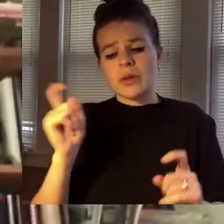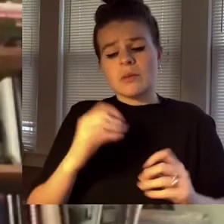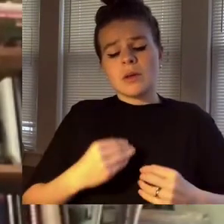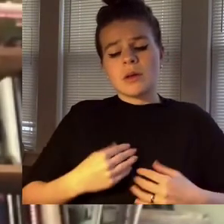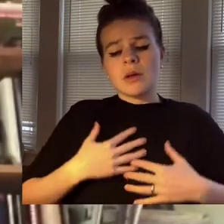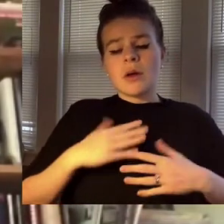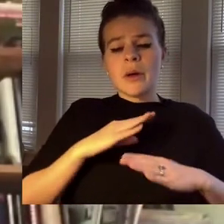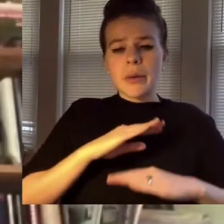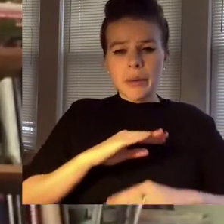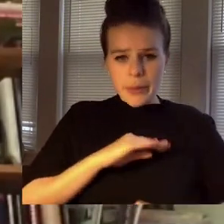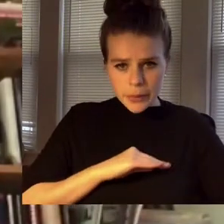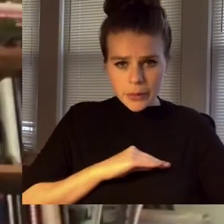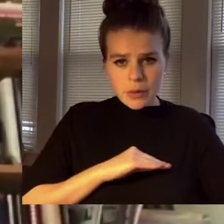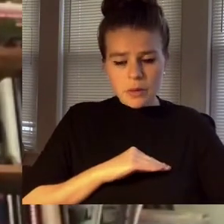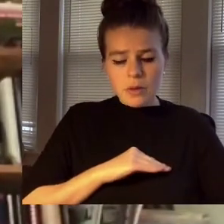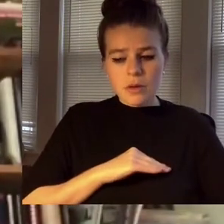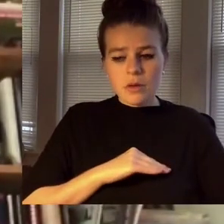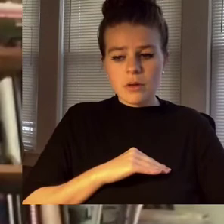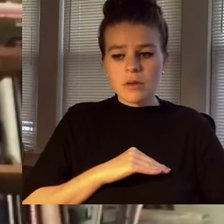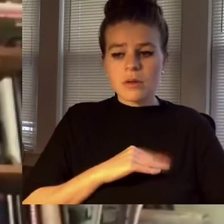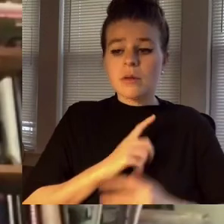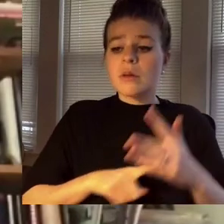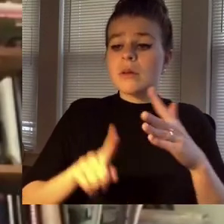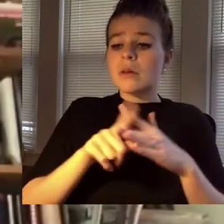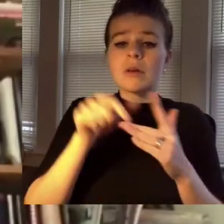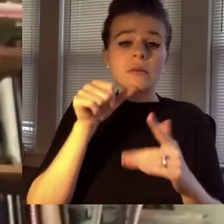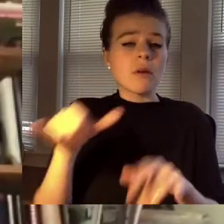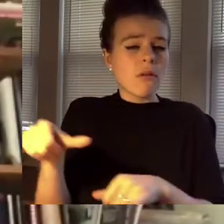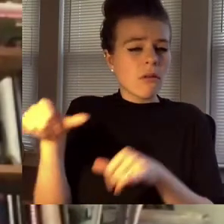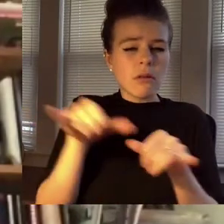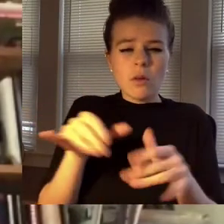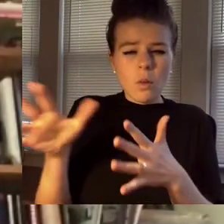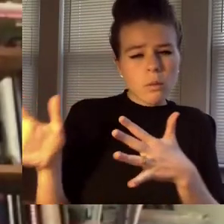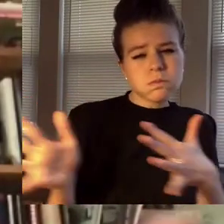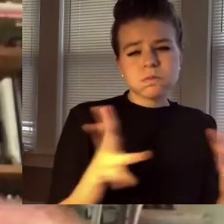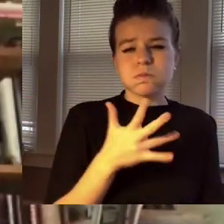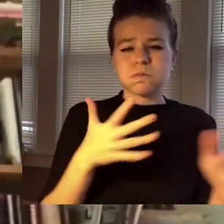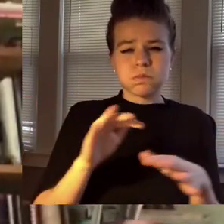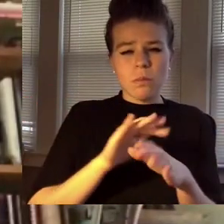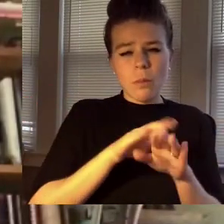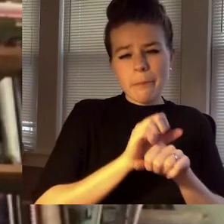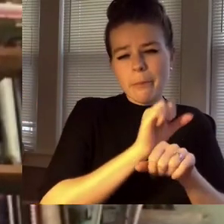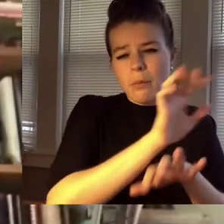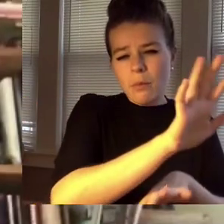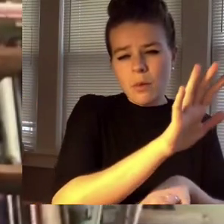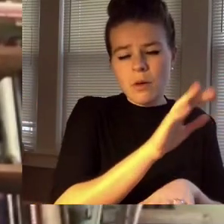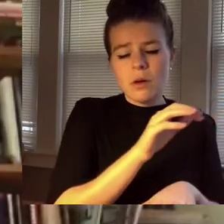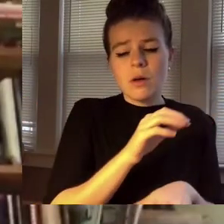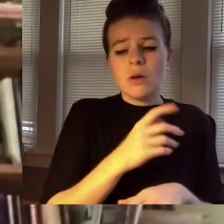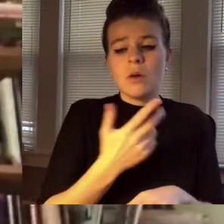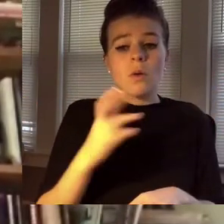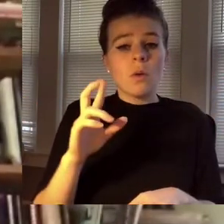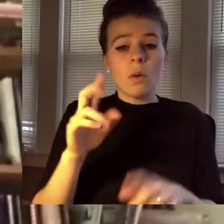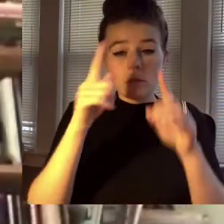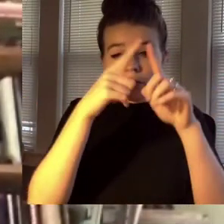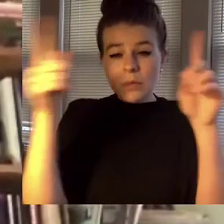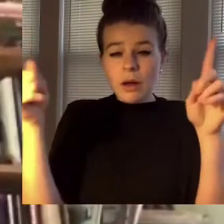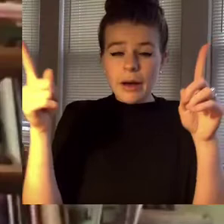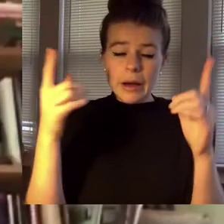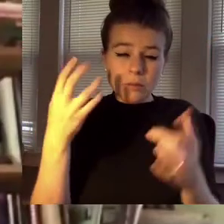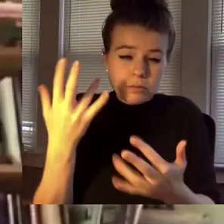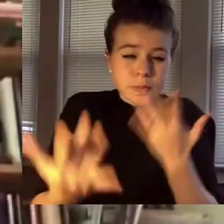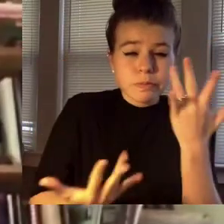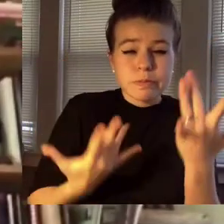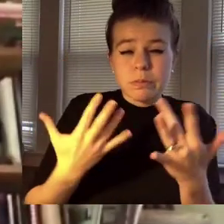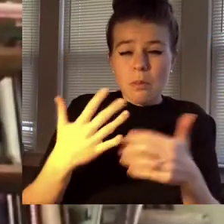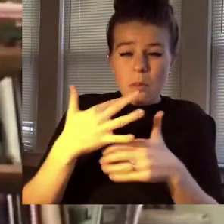But it came not like the wind off the hills, nor did the sky flame with the bloody cipher of